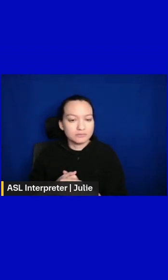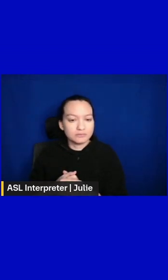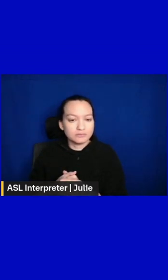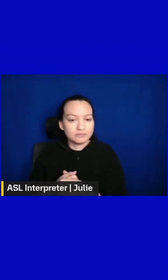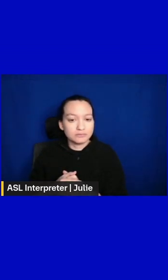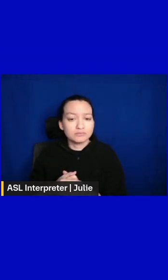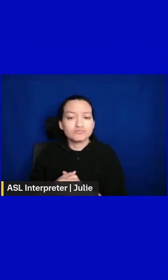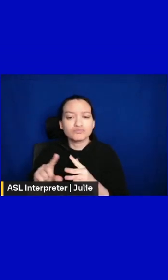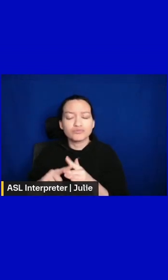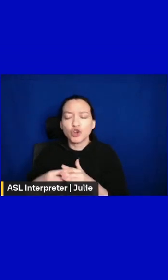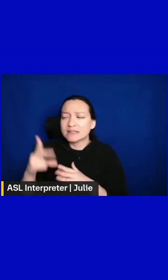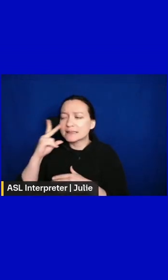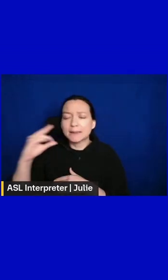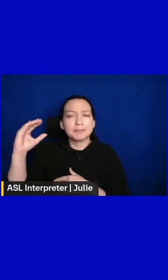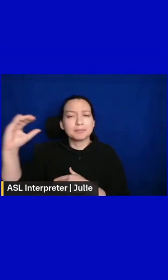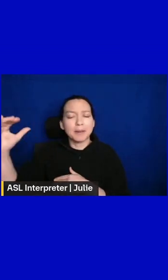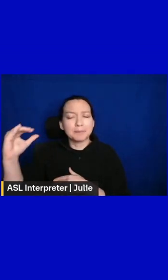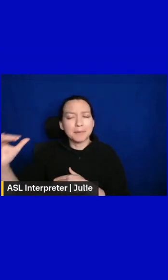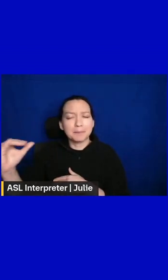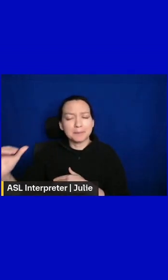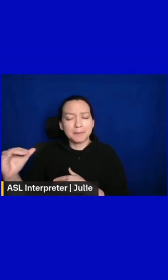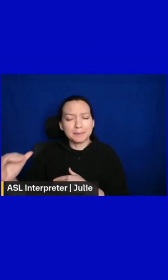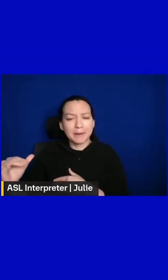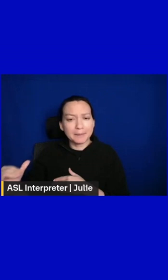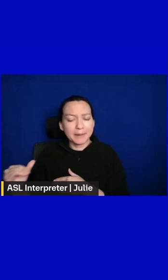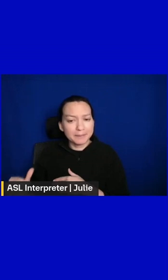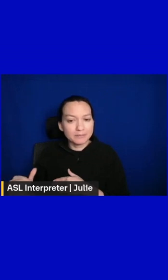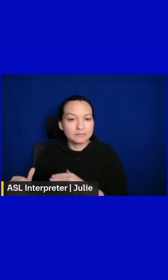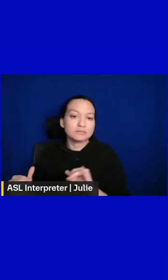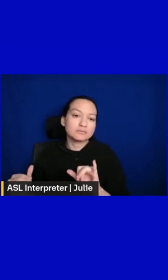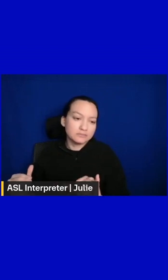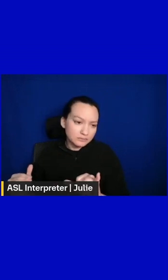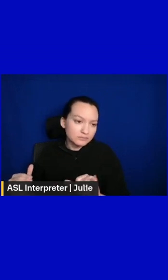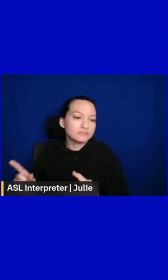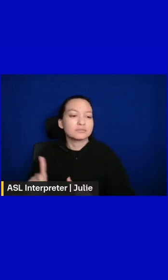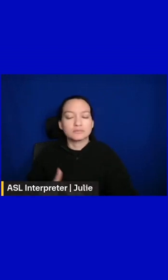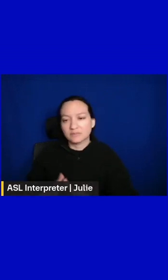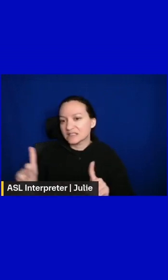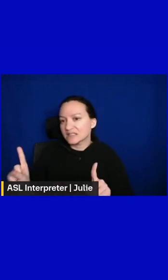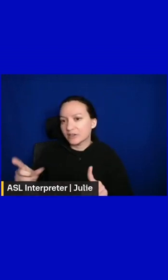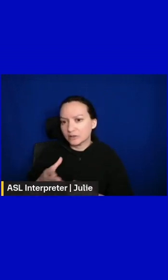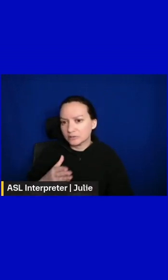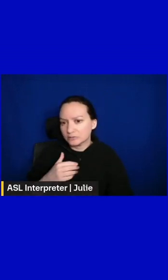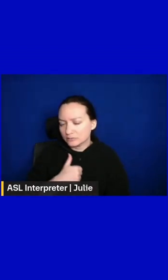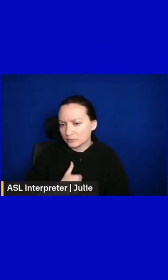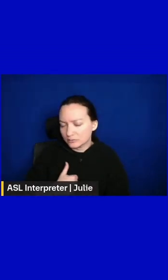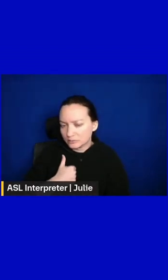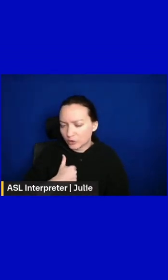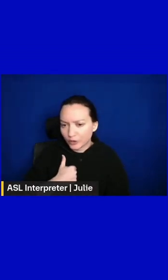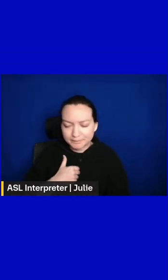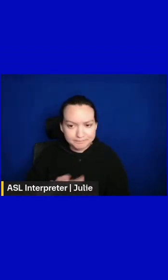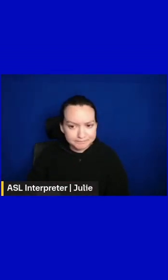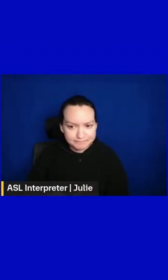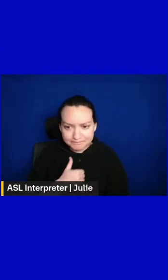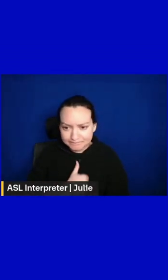And we begin to see that each of the runs, this is a different run, I apologize.